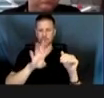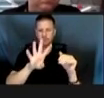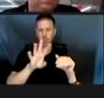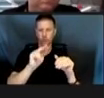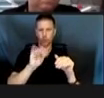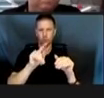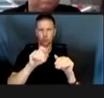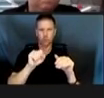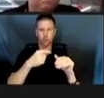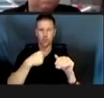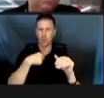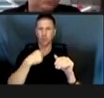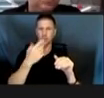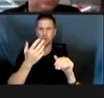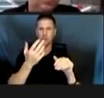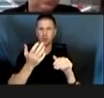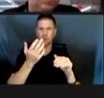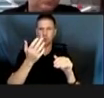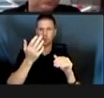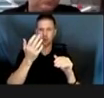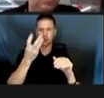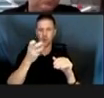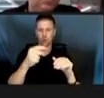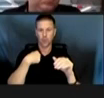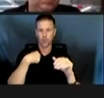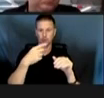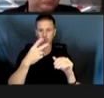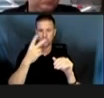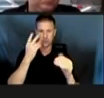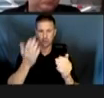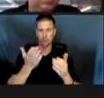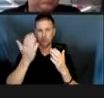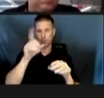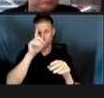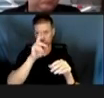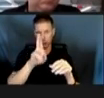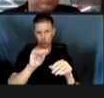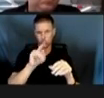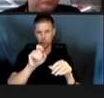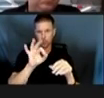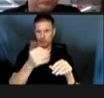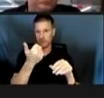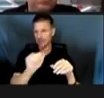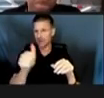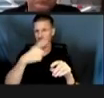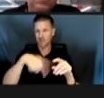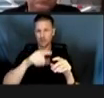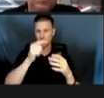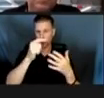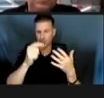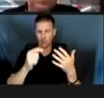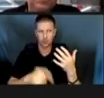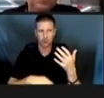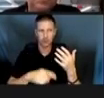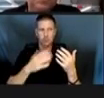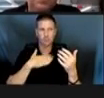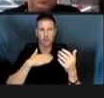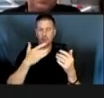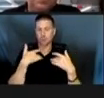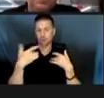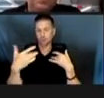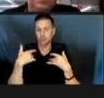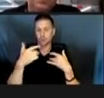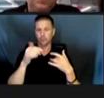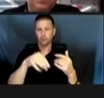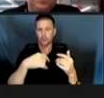So I highlight this to say is that whenever we see proposals for units of any of these kinds of criteria, my concern is that